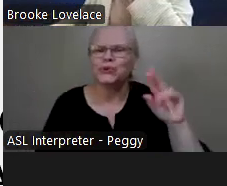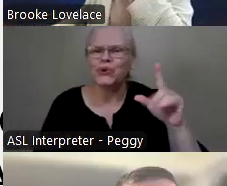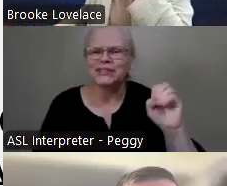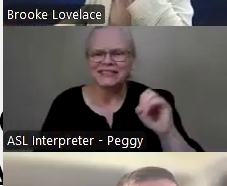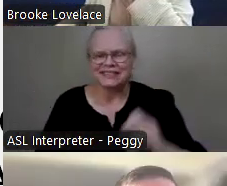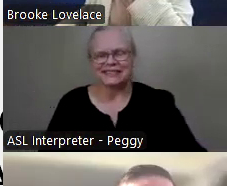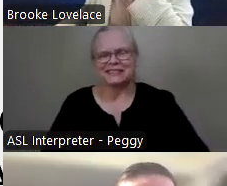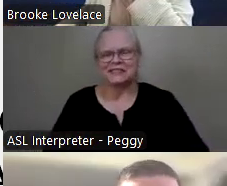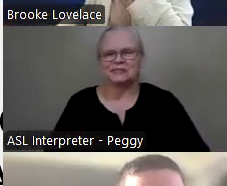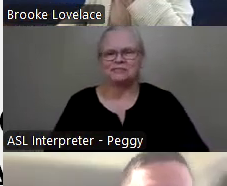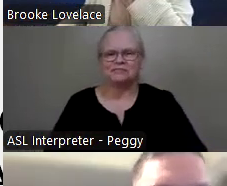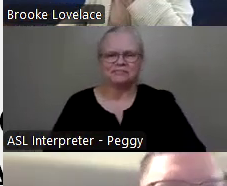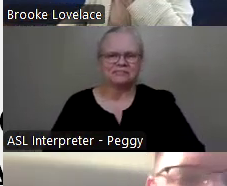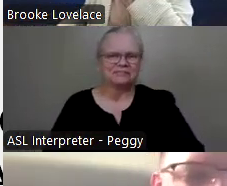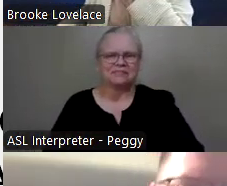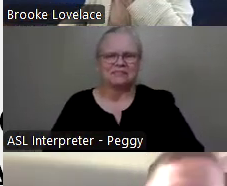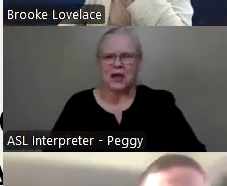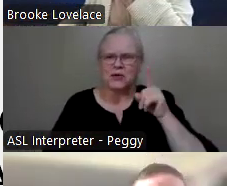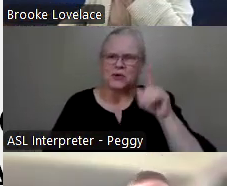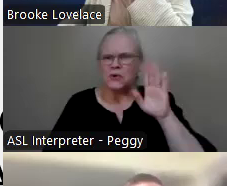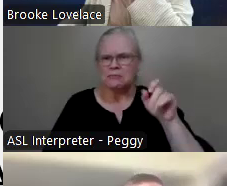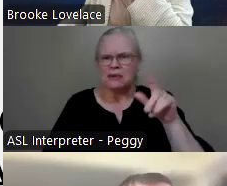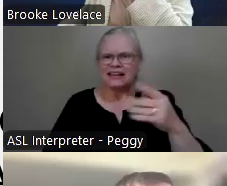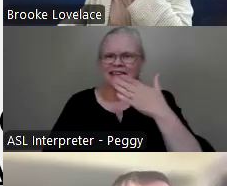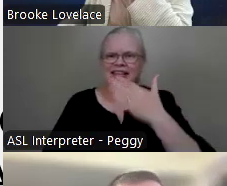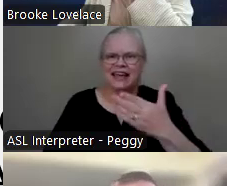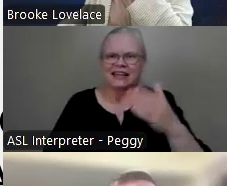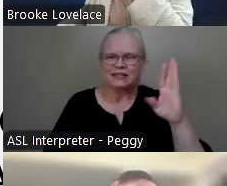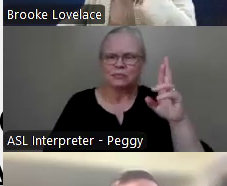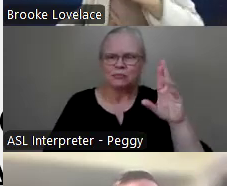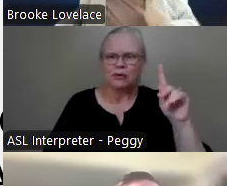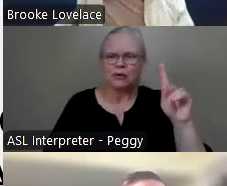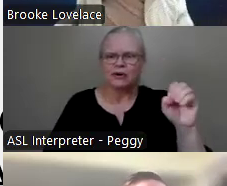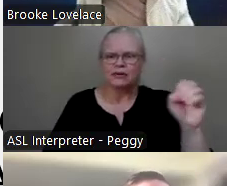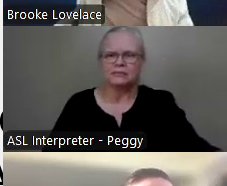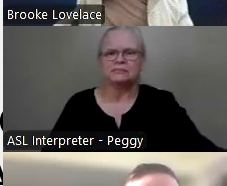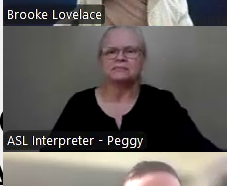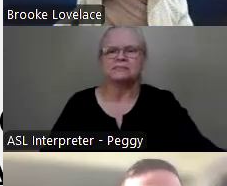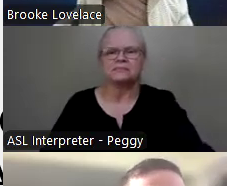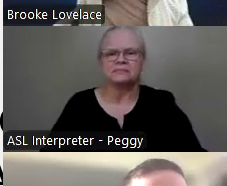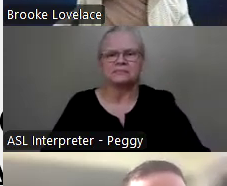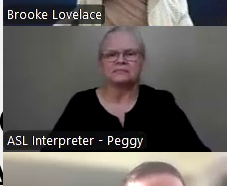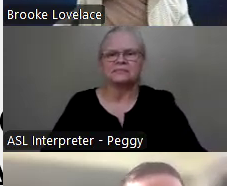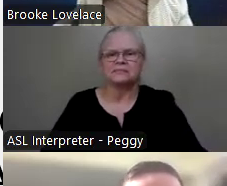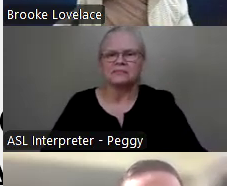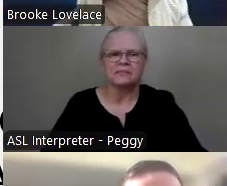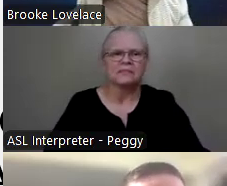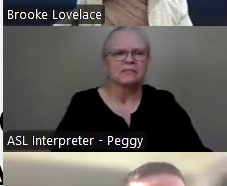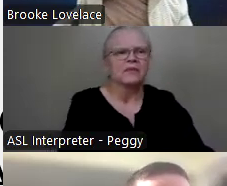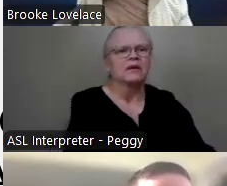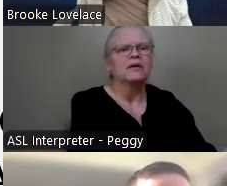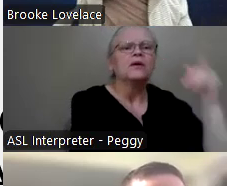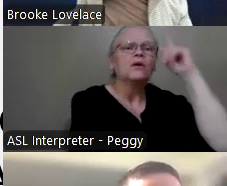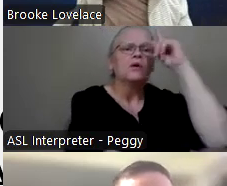Oops. You bet. Thanks, Brooke. So I'll go over the first goal. So goal number 1, leadership